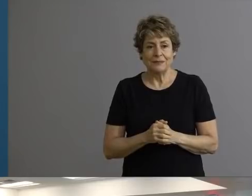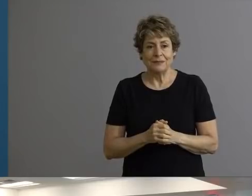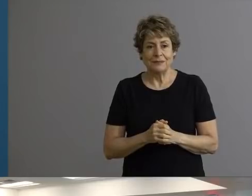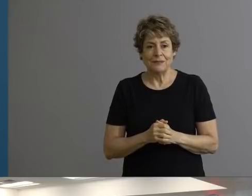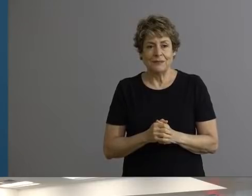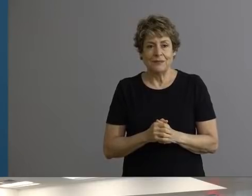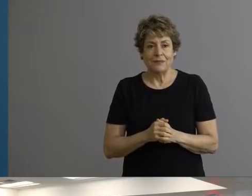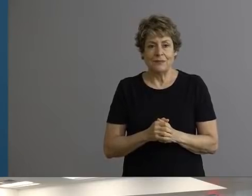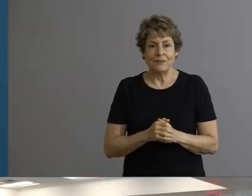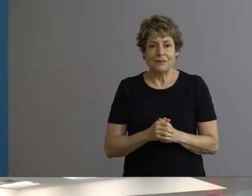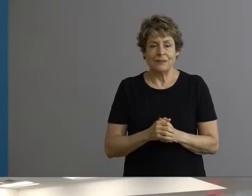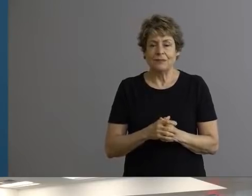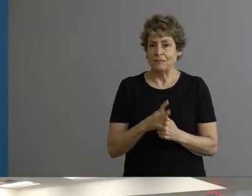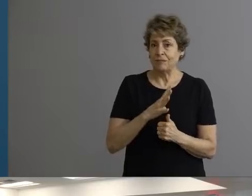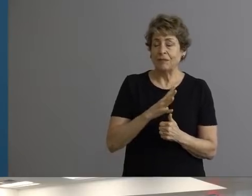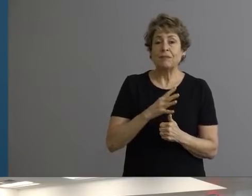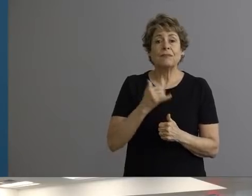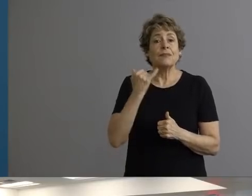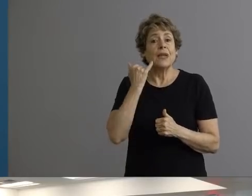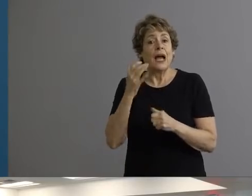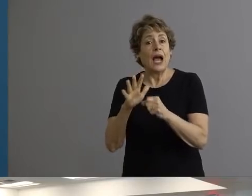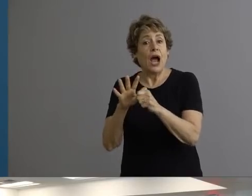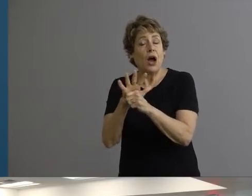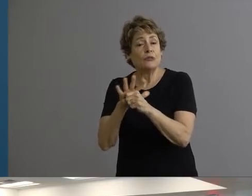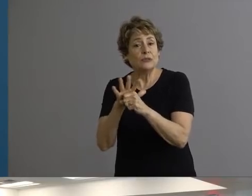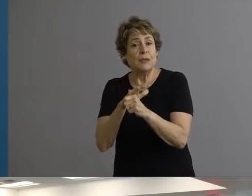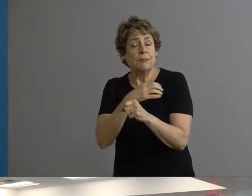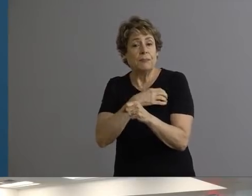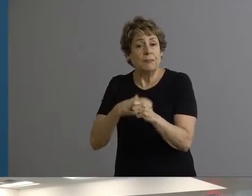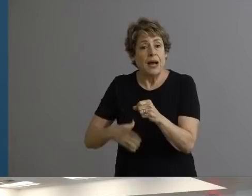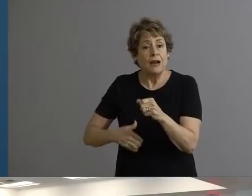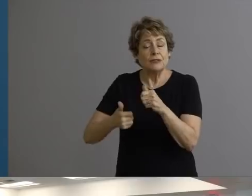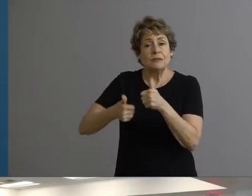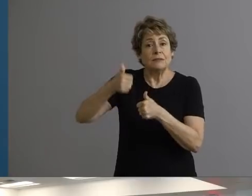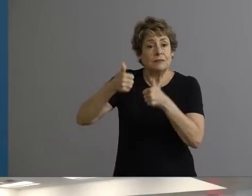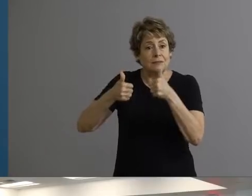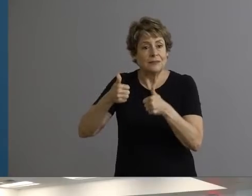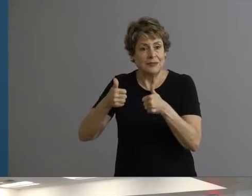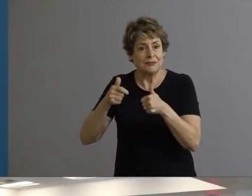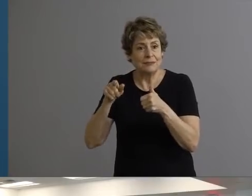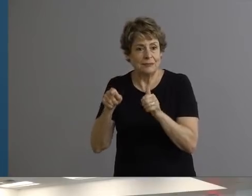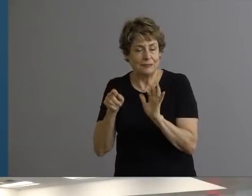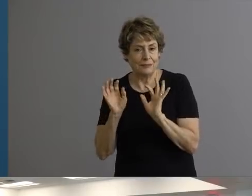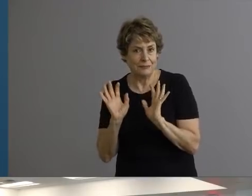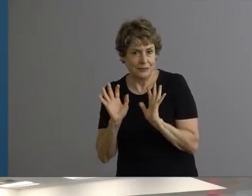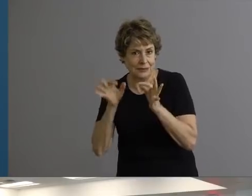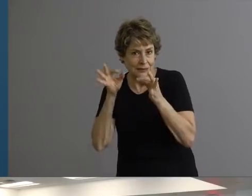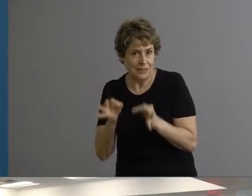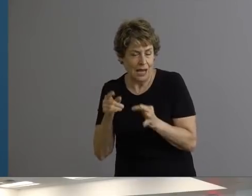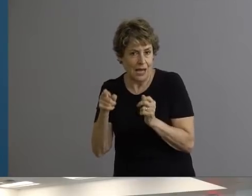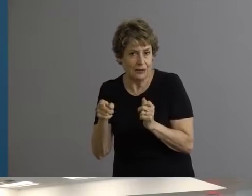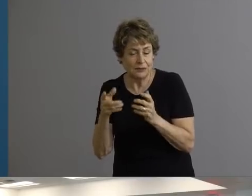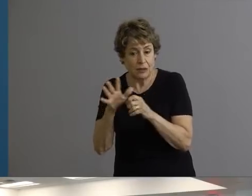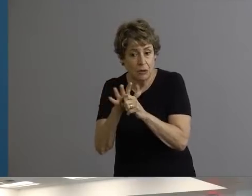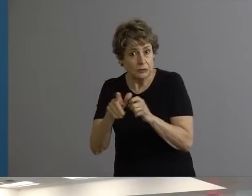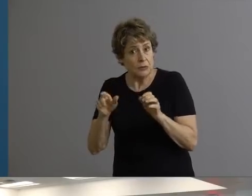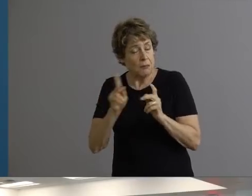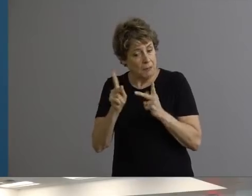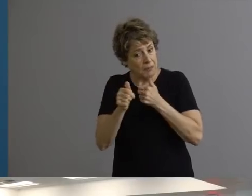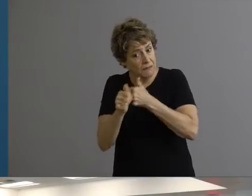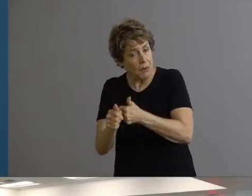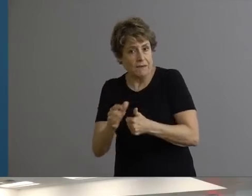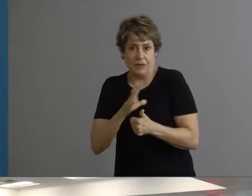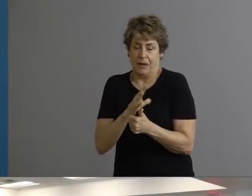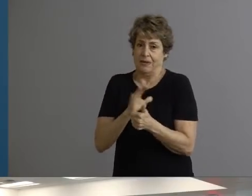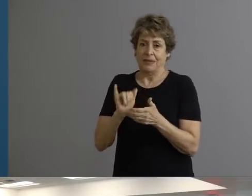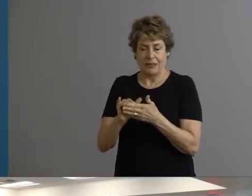question. The doctors sent another letter today asking for a shutdown as well as a mask mandate for the entire state. I'm sure they're very disappointed